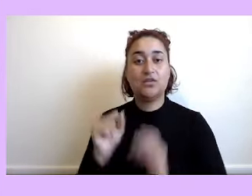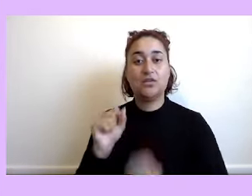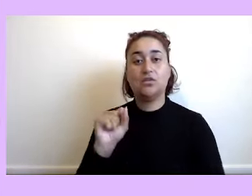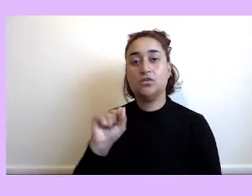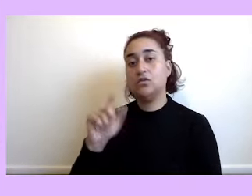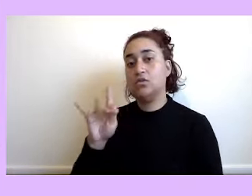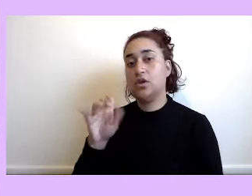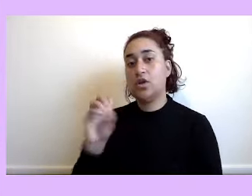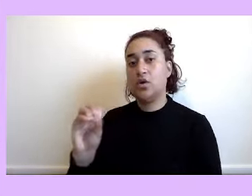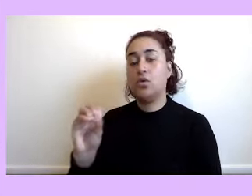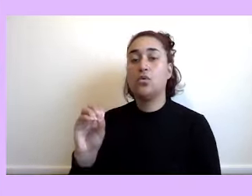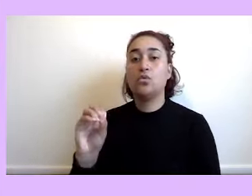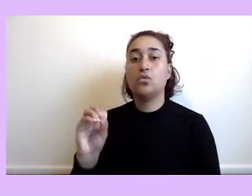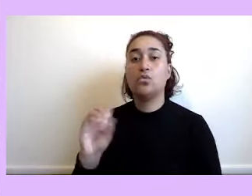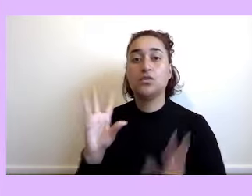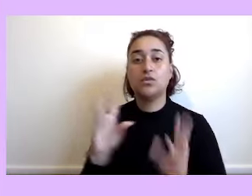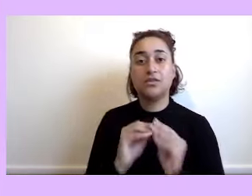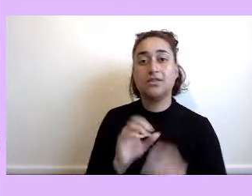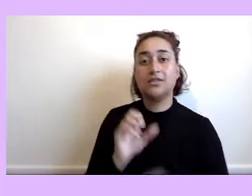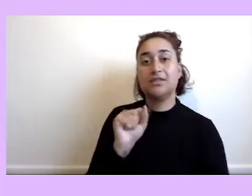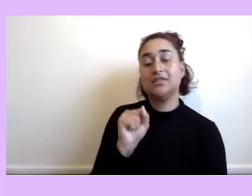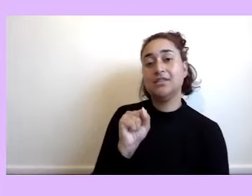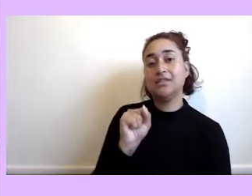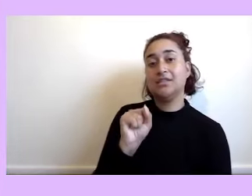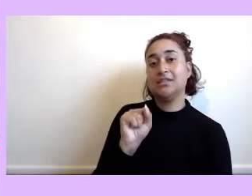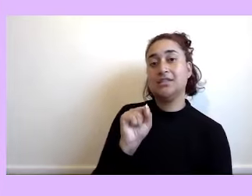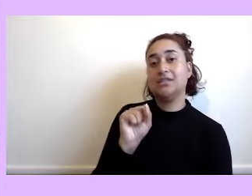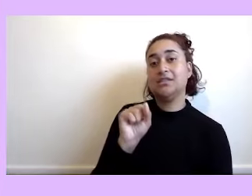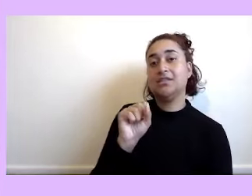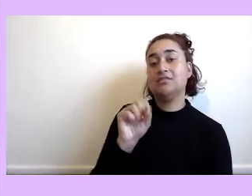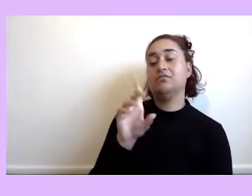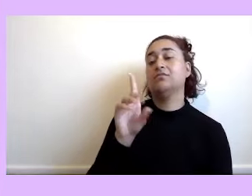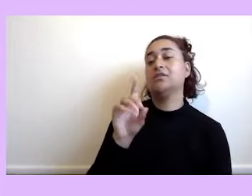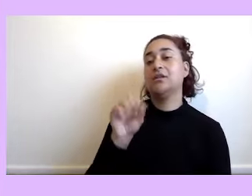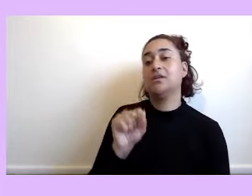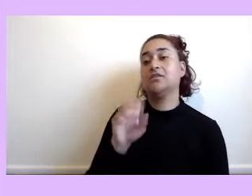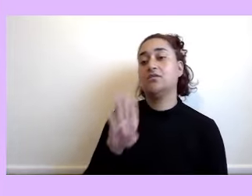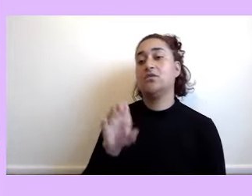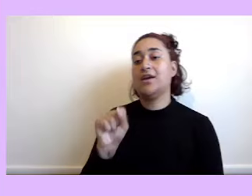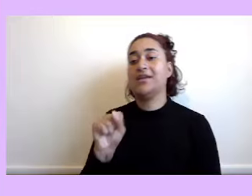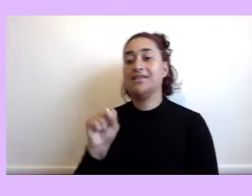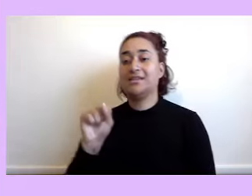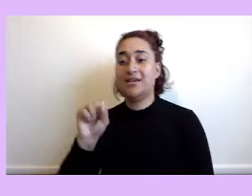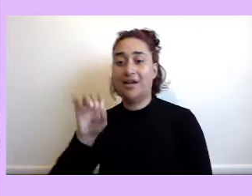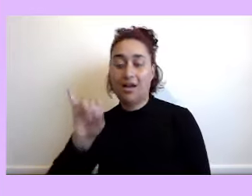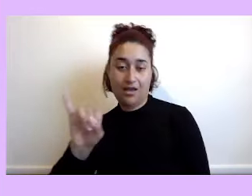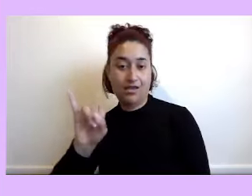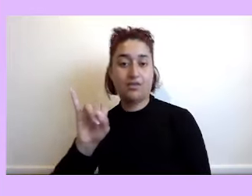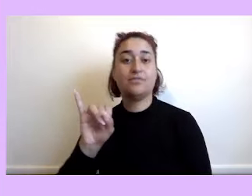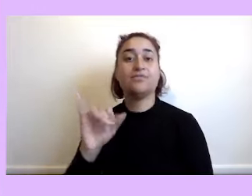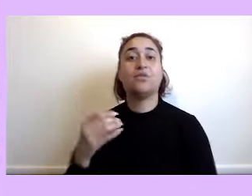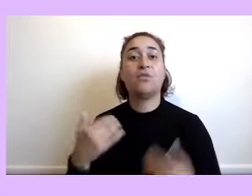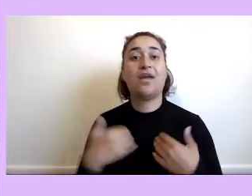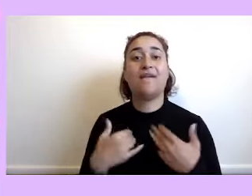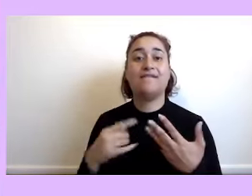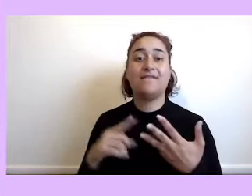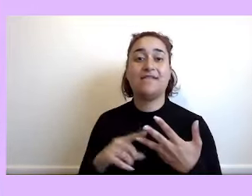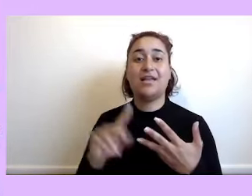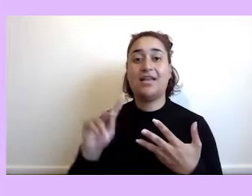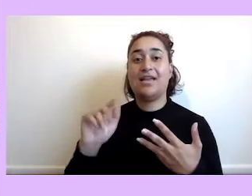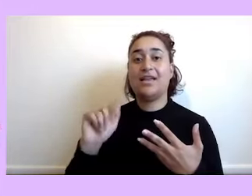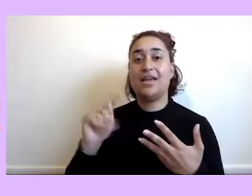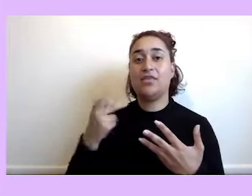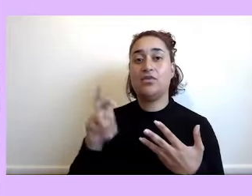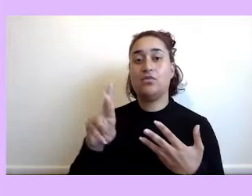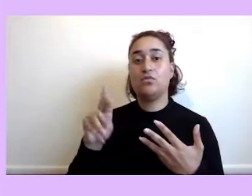is abbreviated to DS4SI. We have Catherine Morris right here, who is the founder